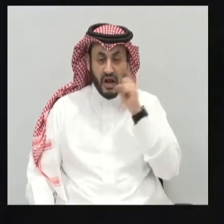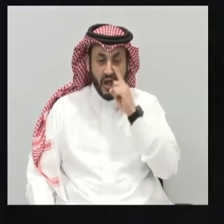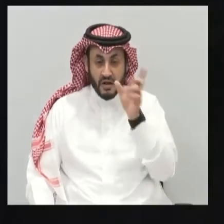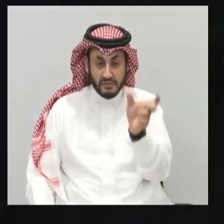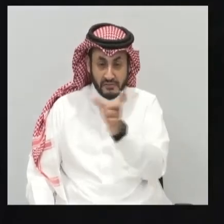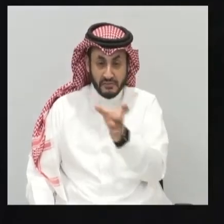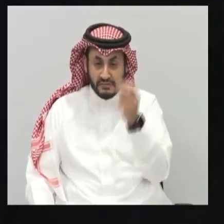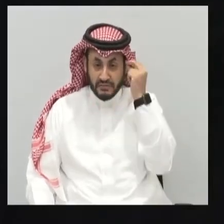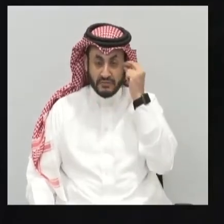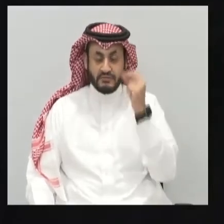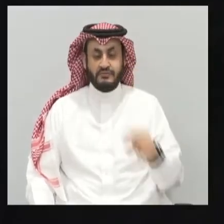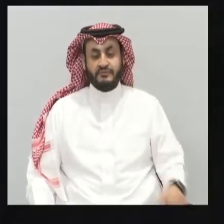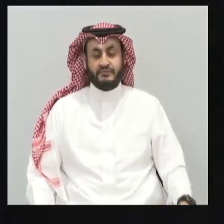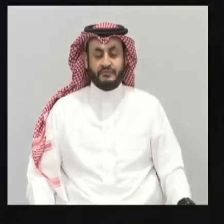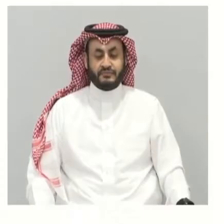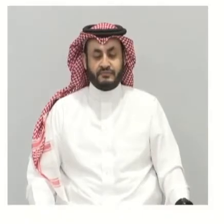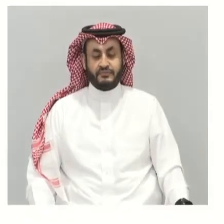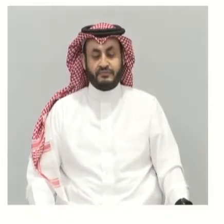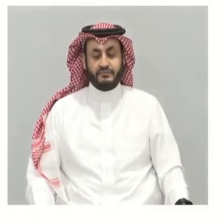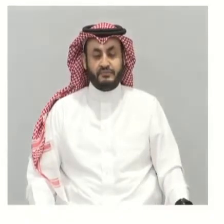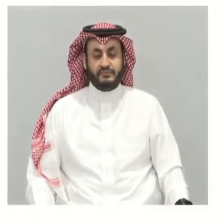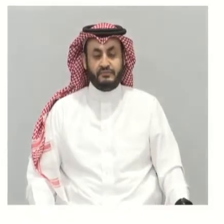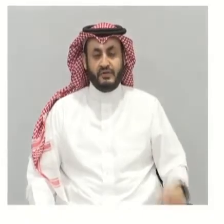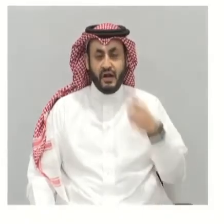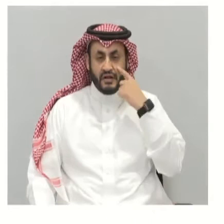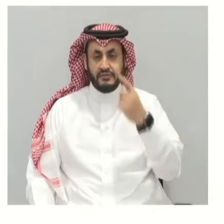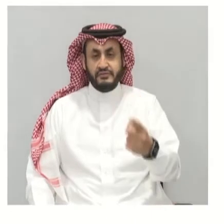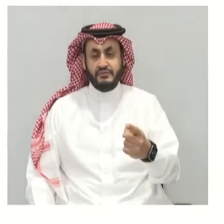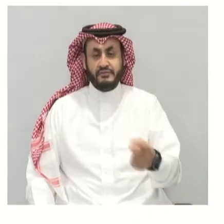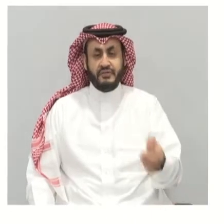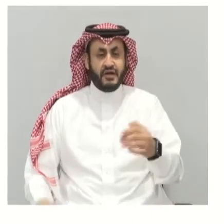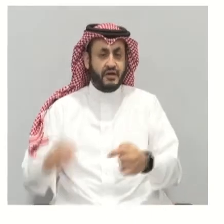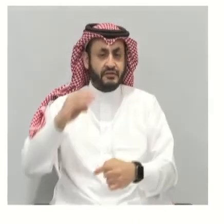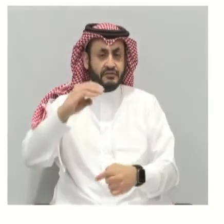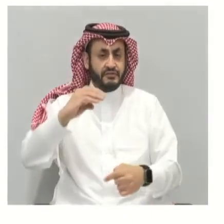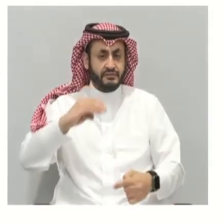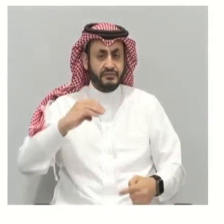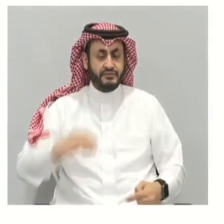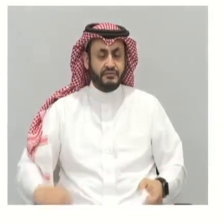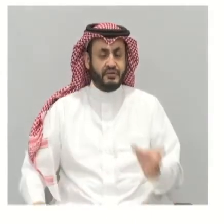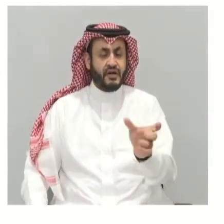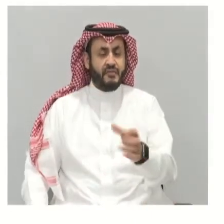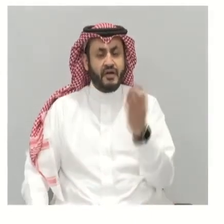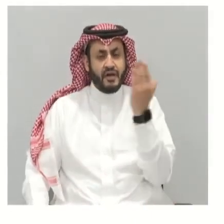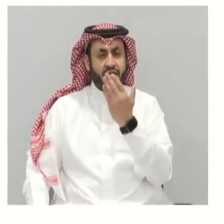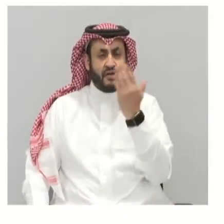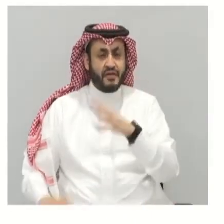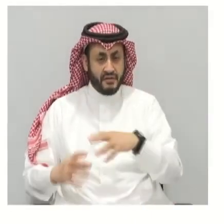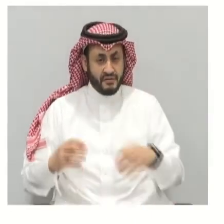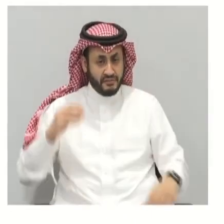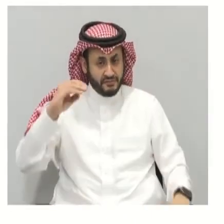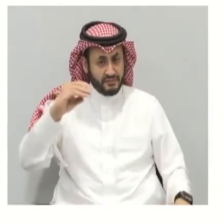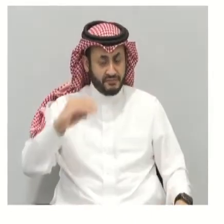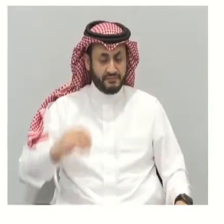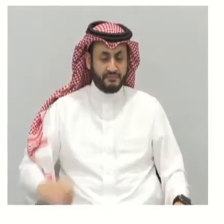words? Now, let's take a look. Answer the questions about the article. So the article was